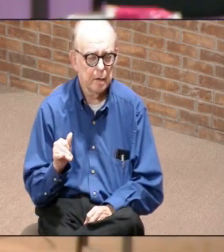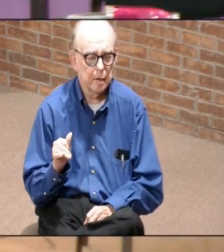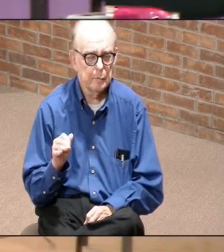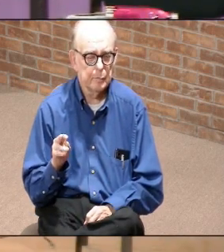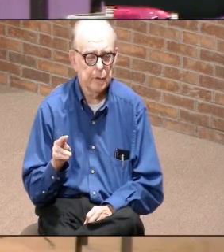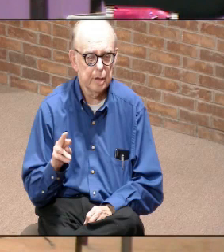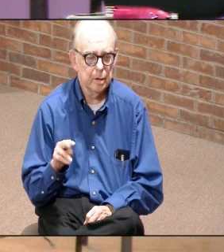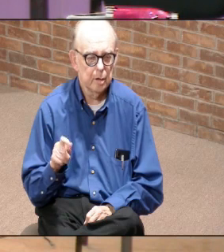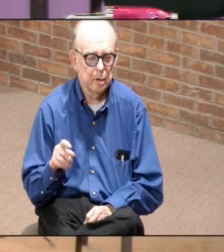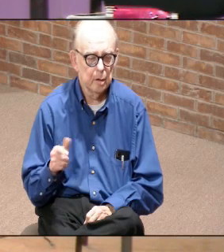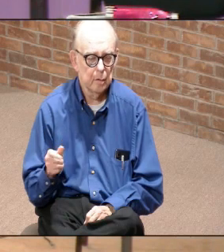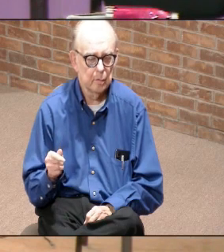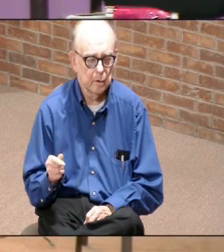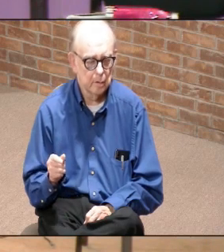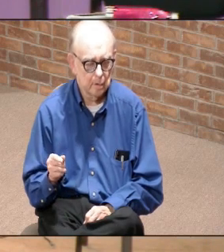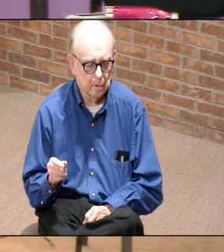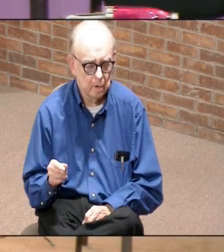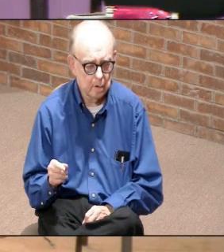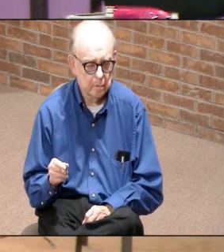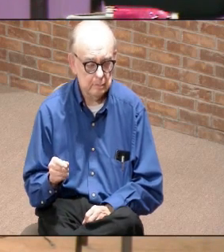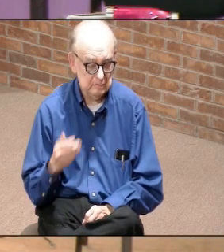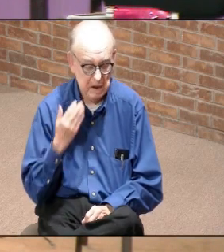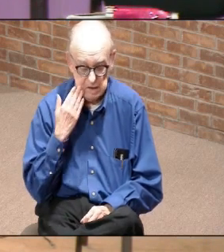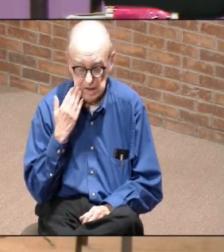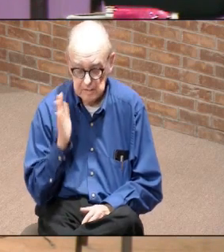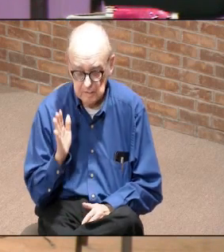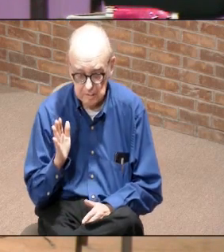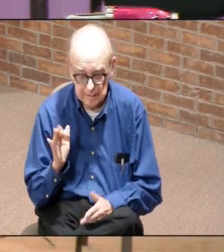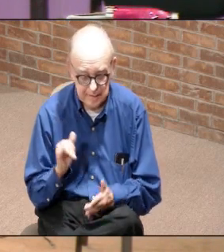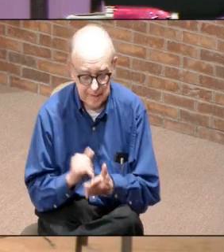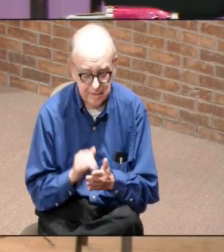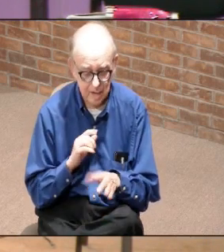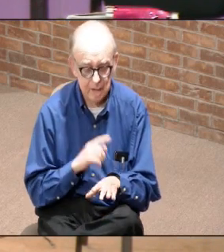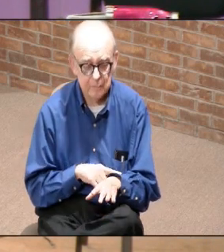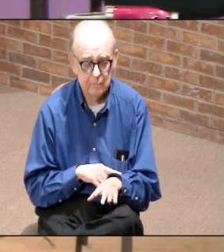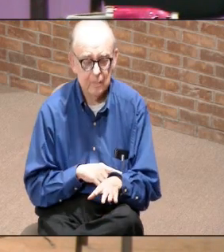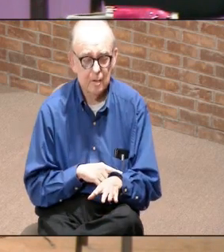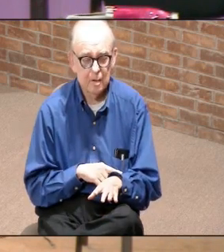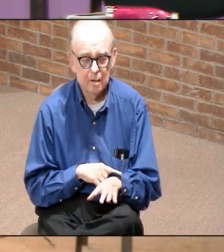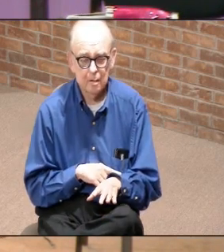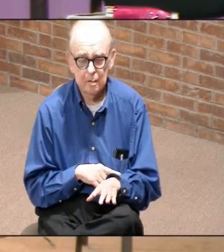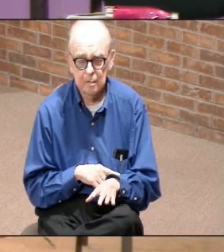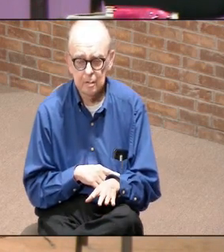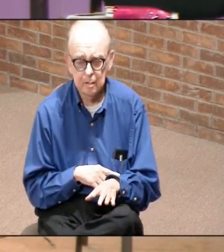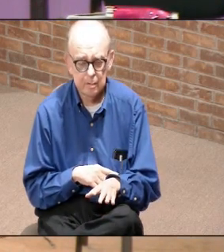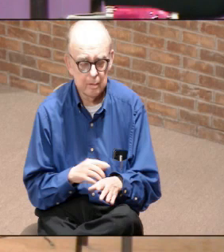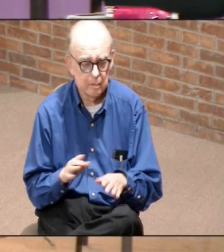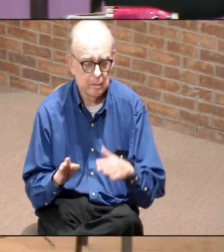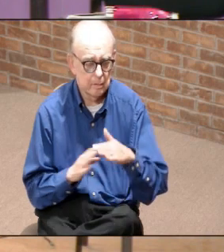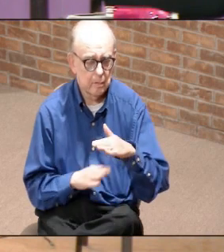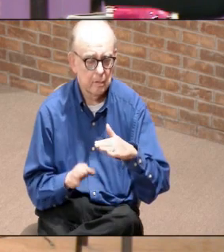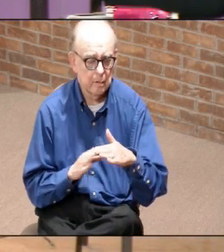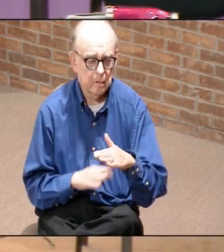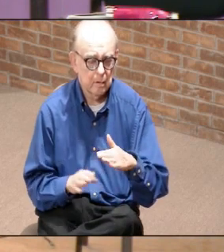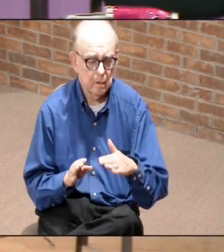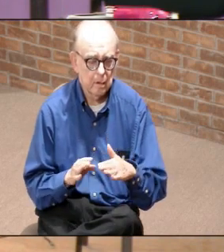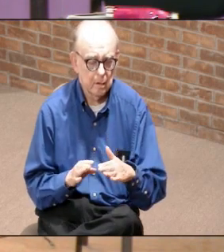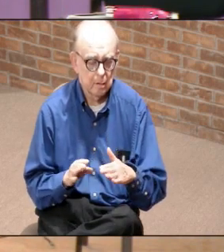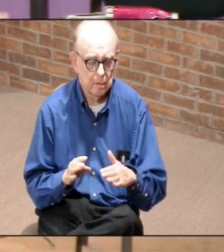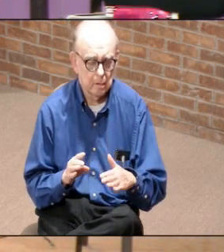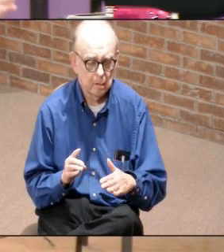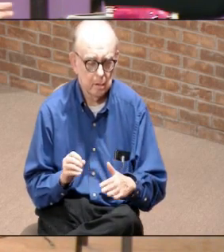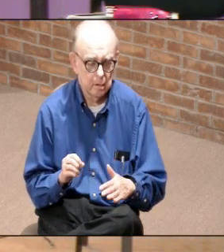or to Hershey, little did I know at that time that basically David was